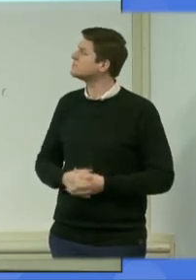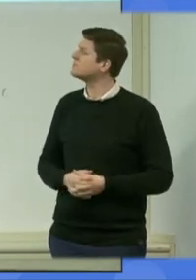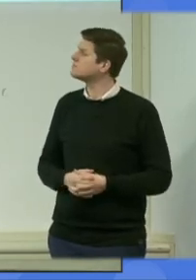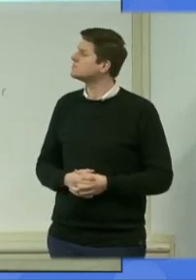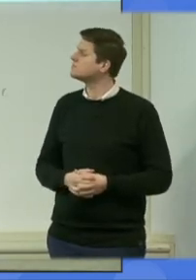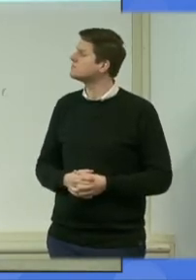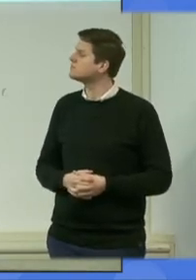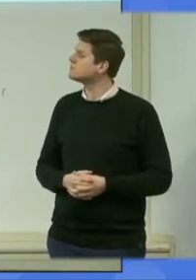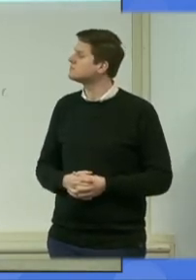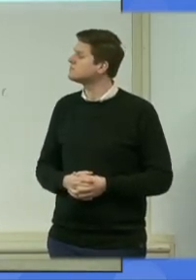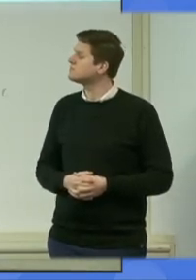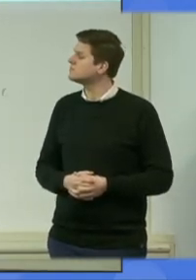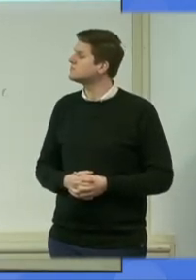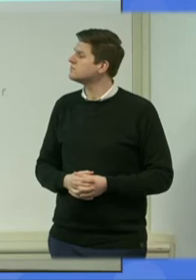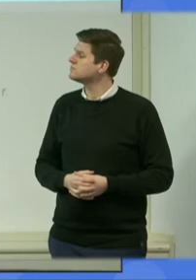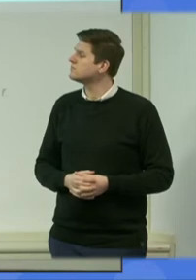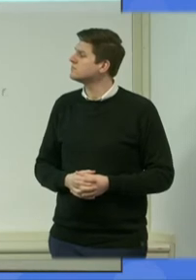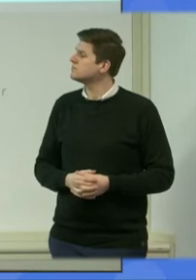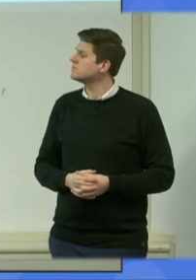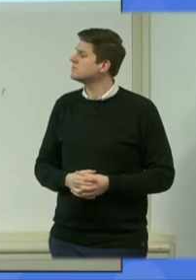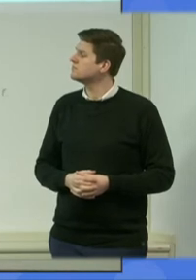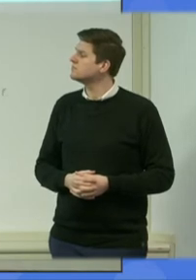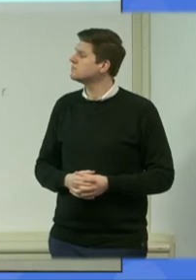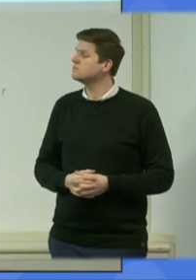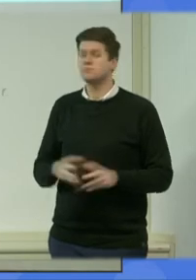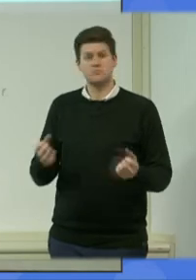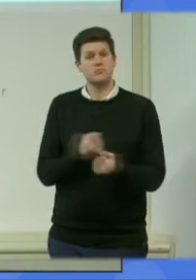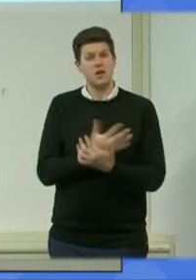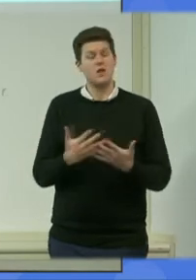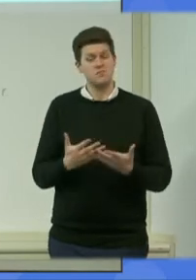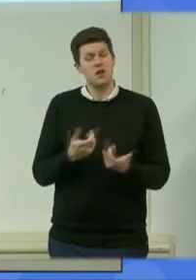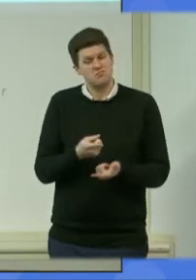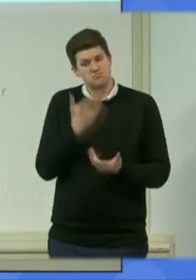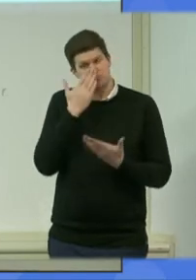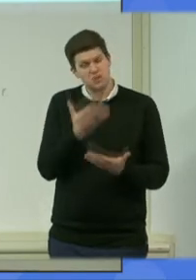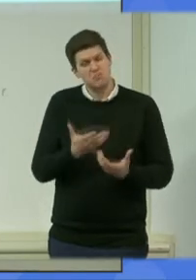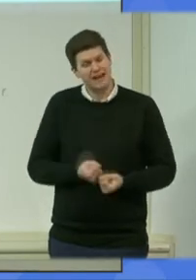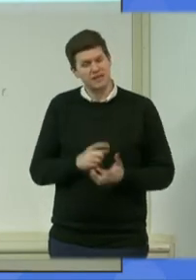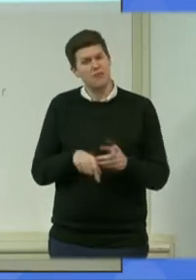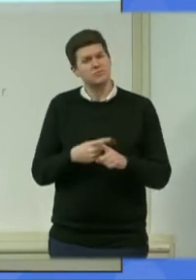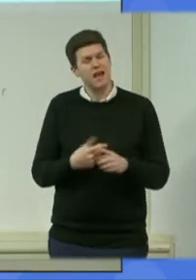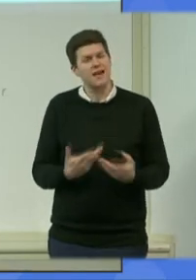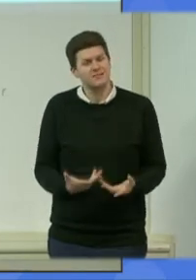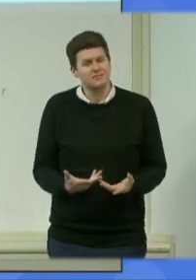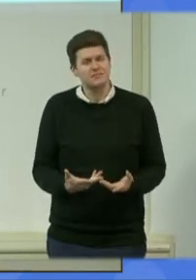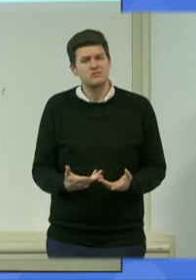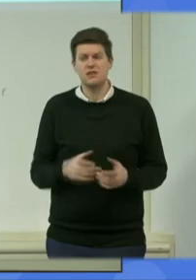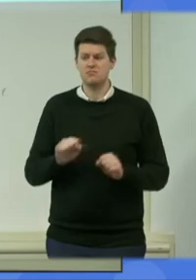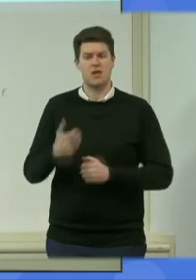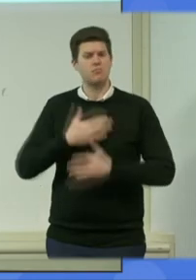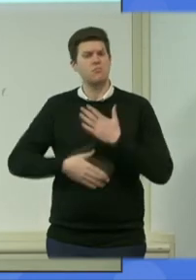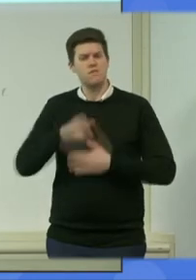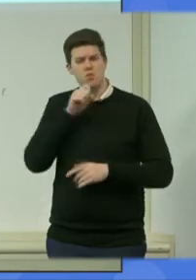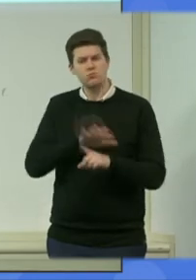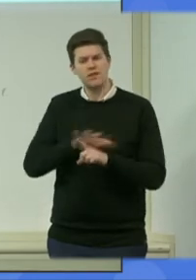And I wanted to say that people really do respond to taxes. It's pretty good evidence that people's behavior is affected